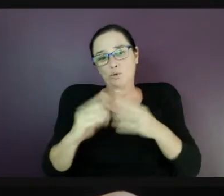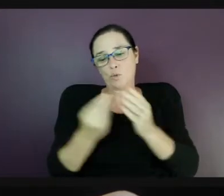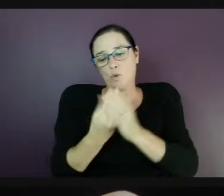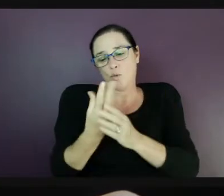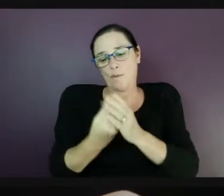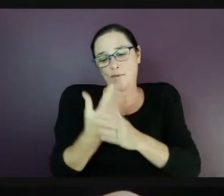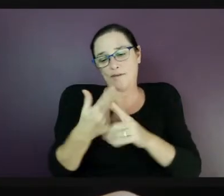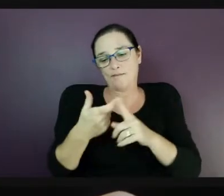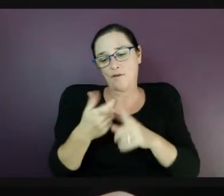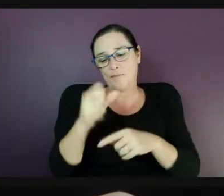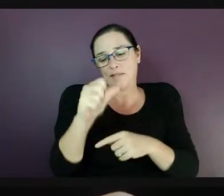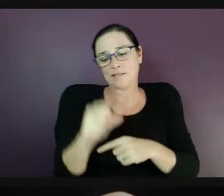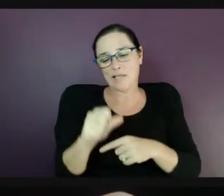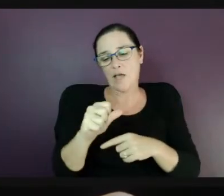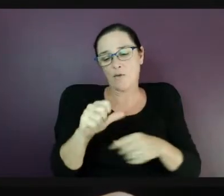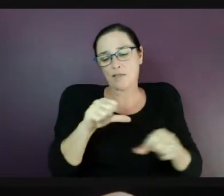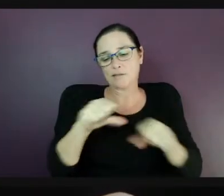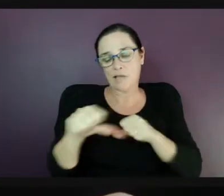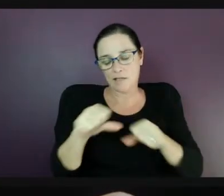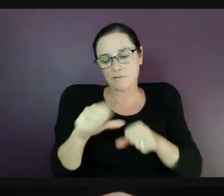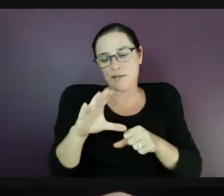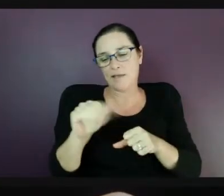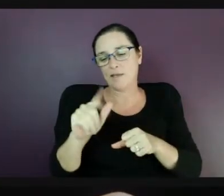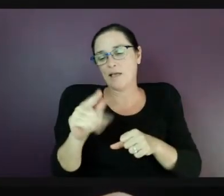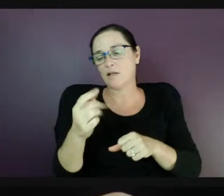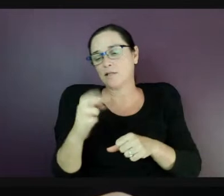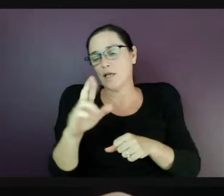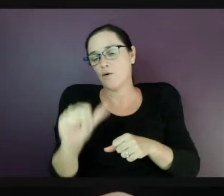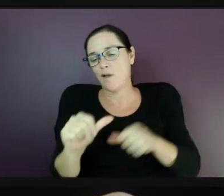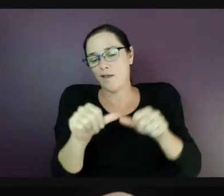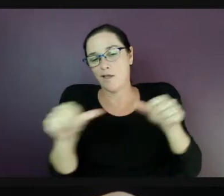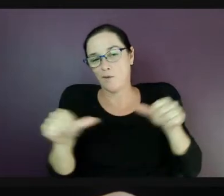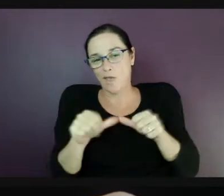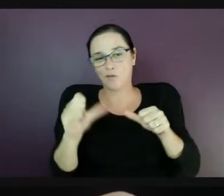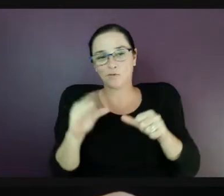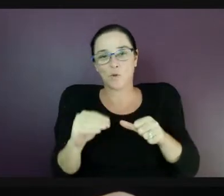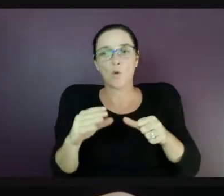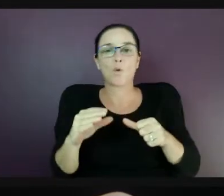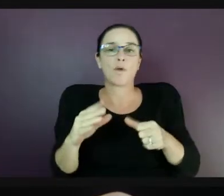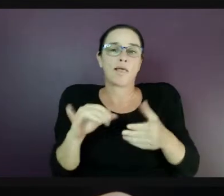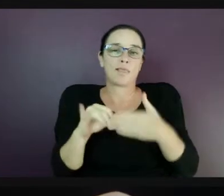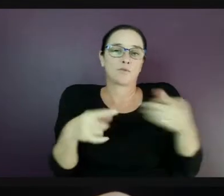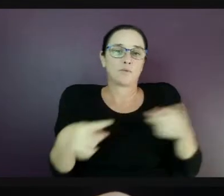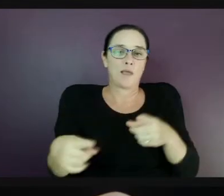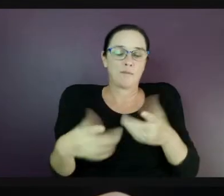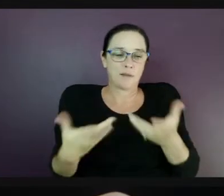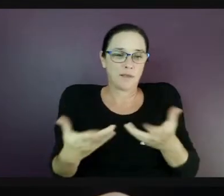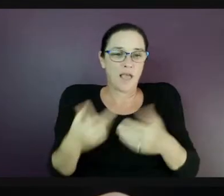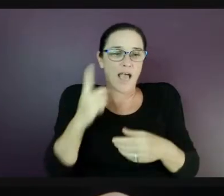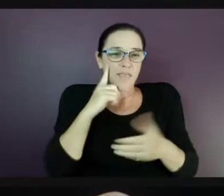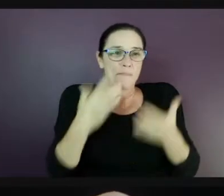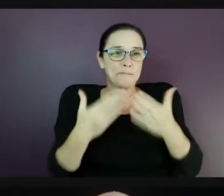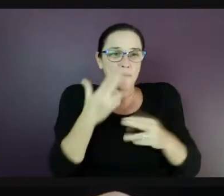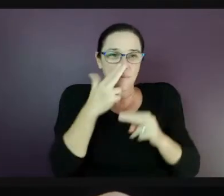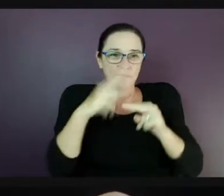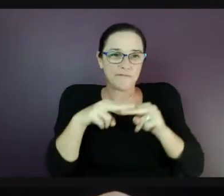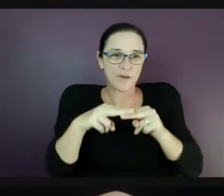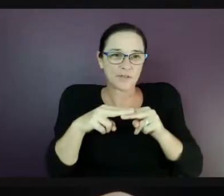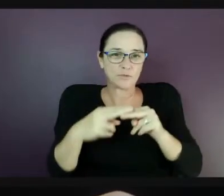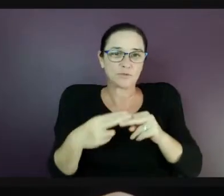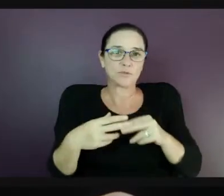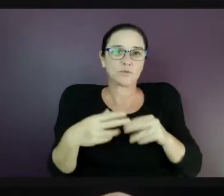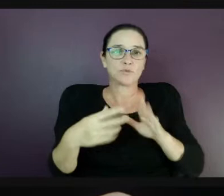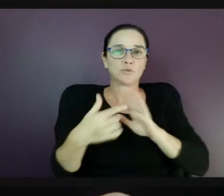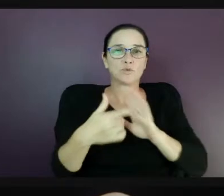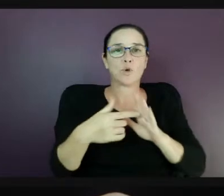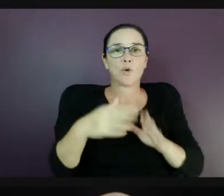seismic Caldera area, right? So what's going on with that? So I thought it might be fun to just put up 5 years of